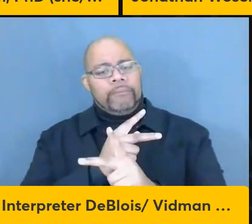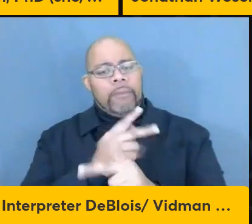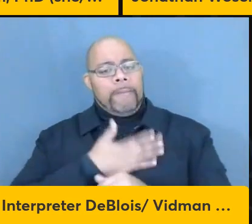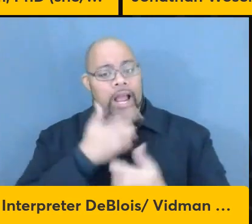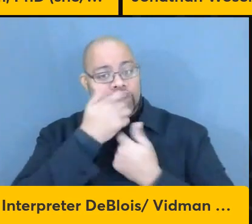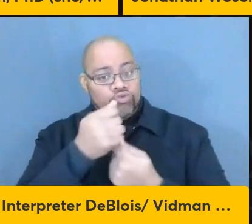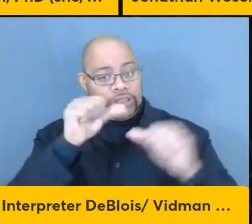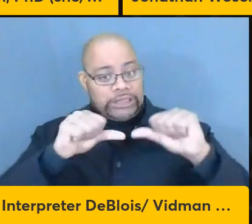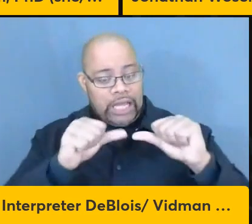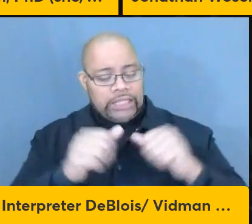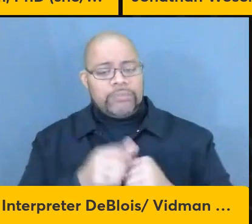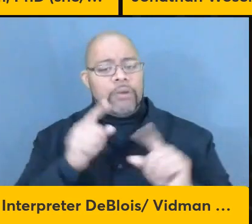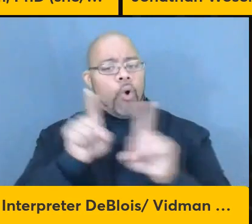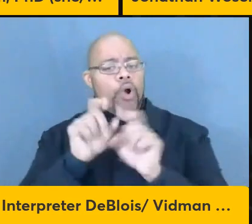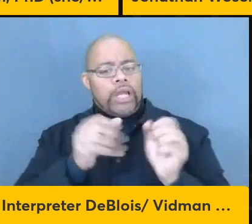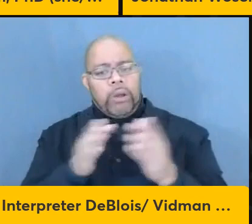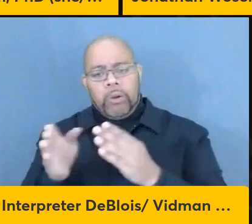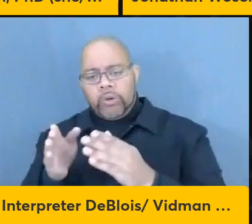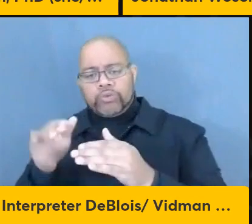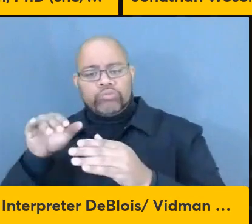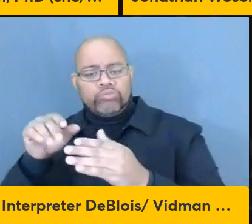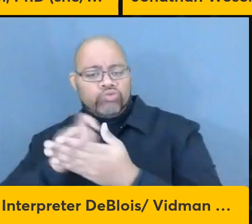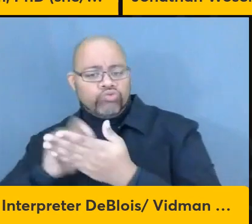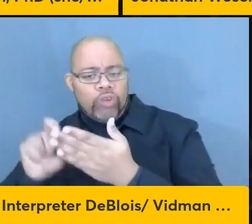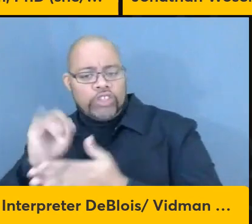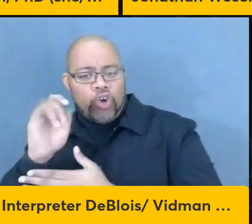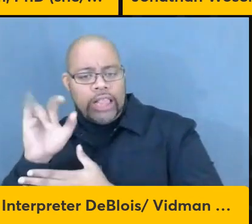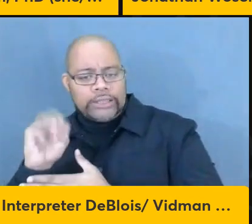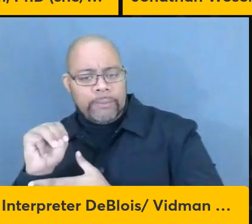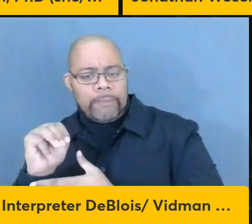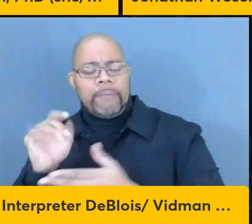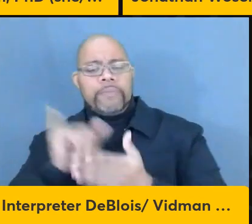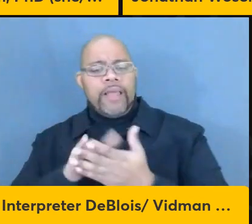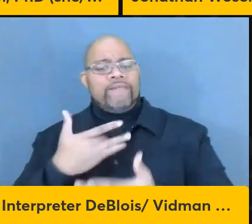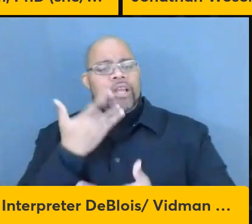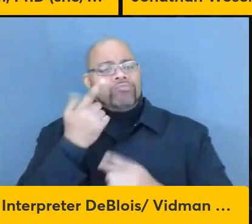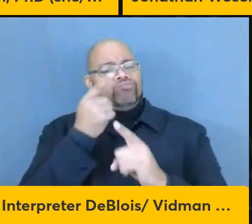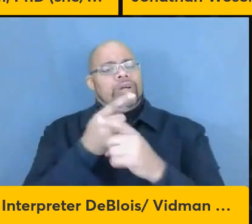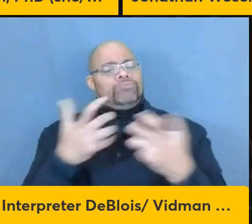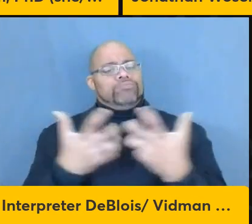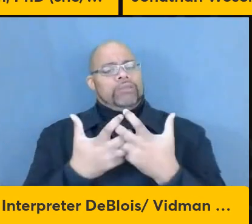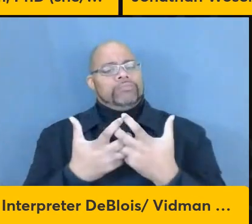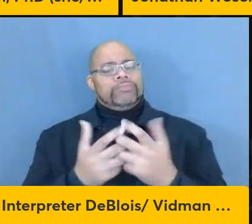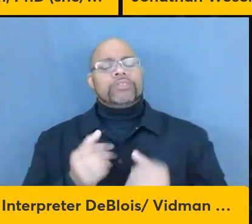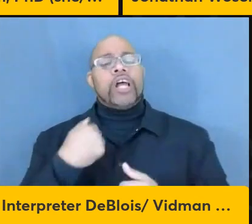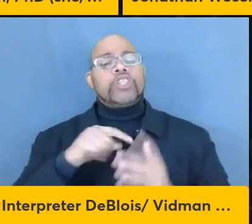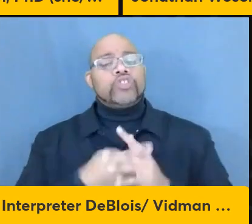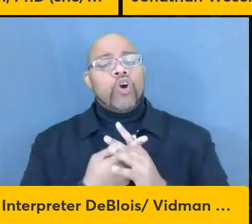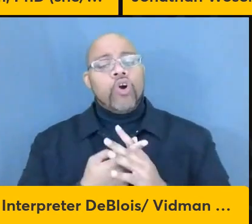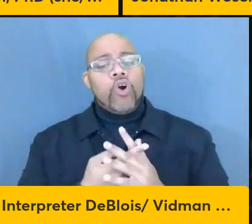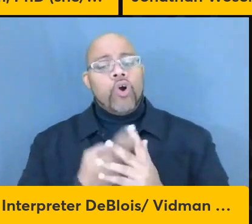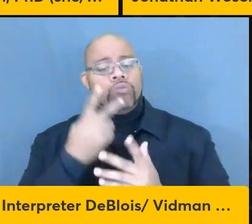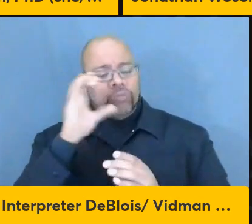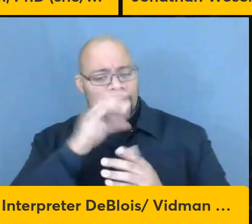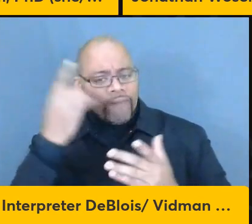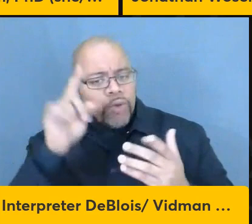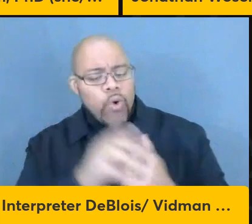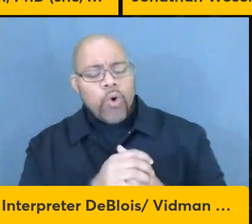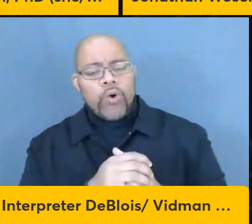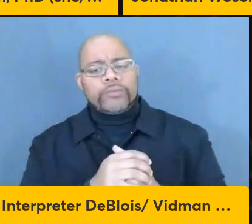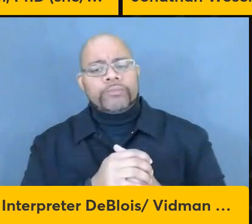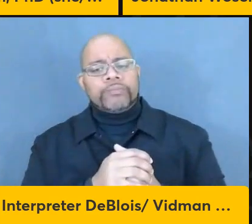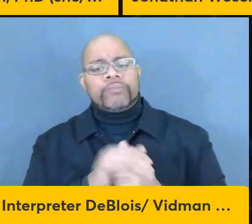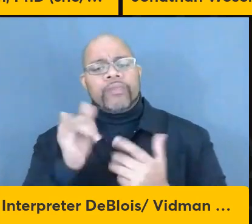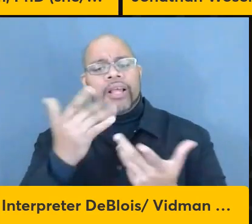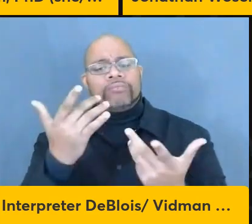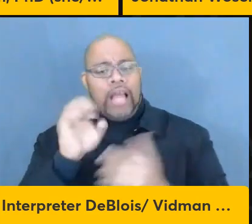interest in science, but I can also do journalism, and that felt right. So I started looking for, kind of